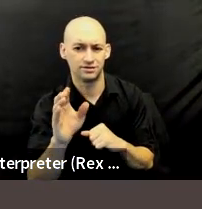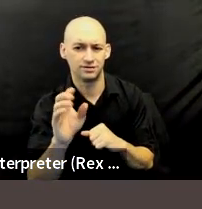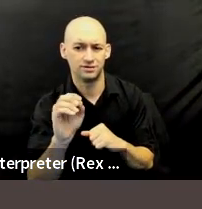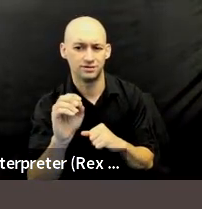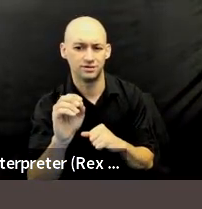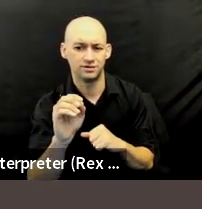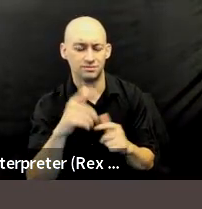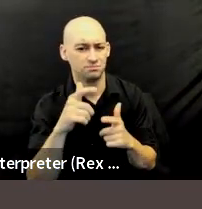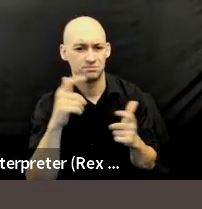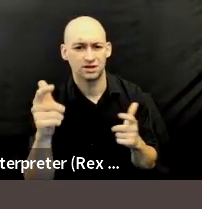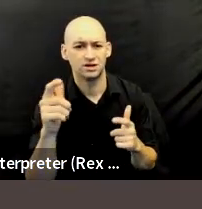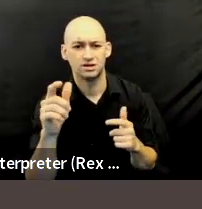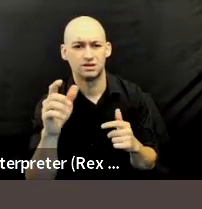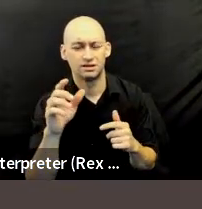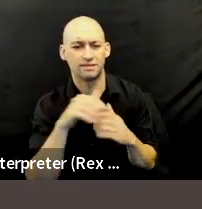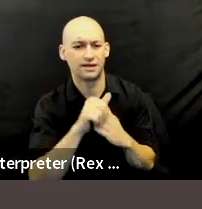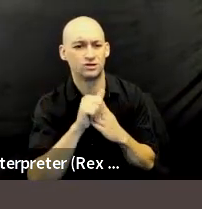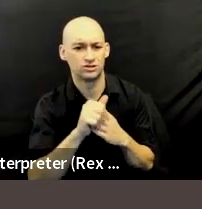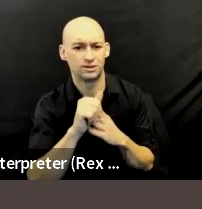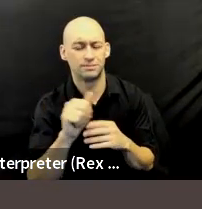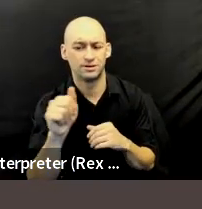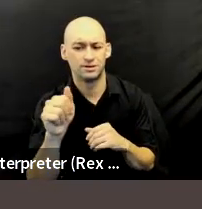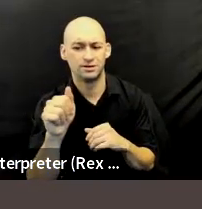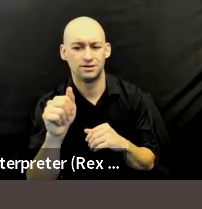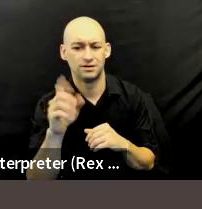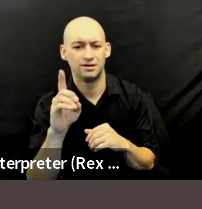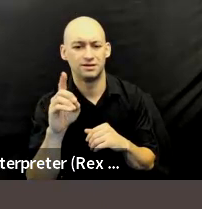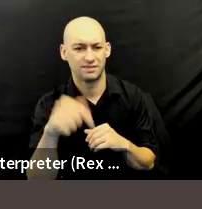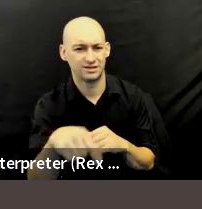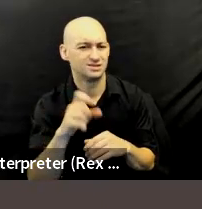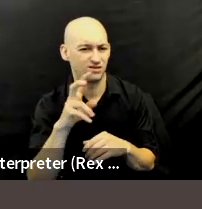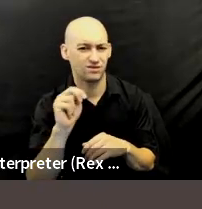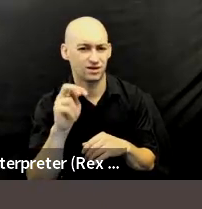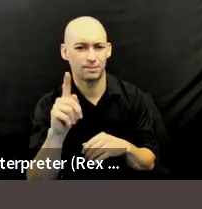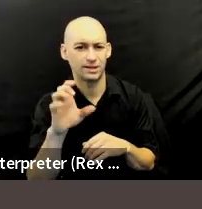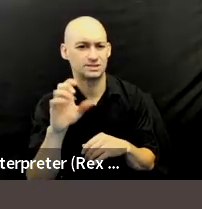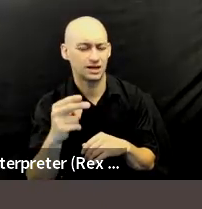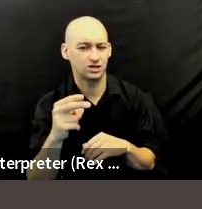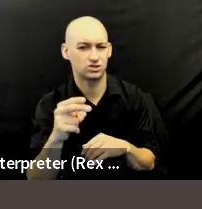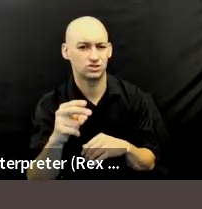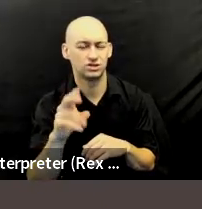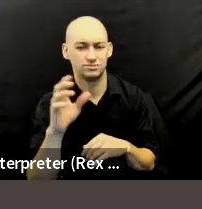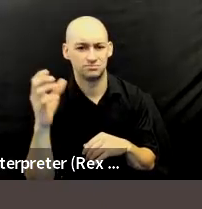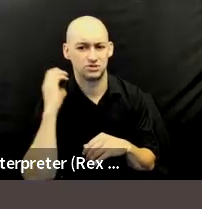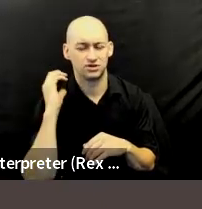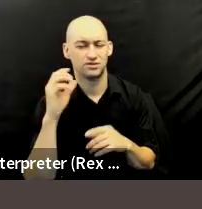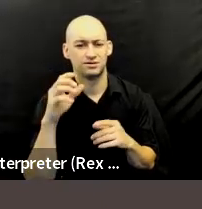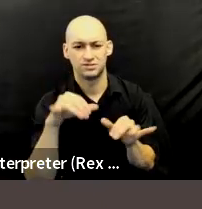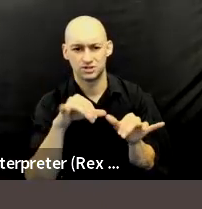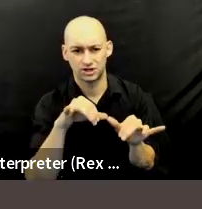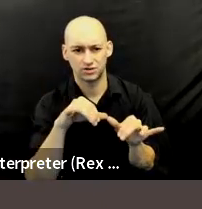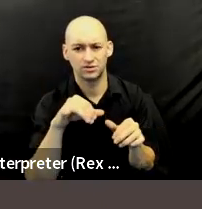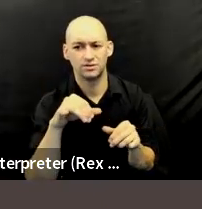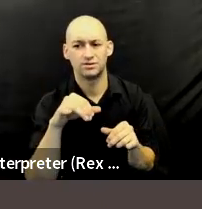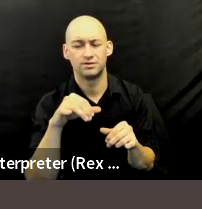tremendous leadership shown by you through both this event, PCH, Chief Engineer Donna Berry, Tom Ostrom. There were so